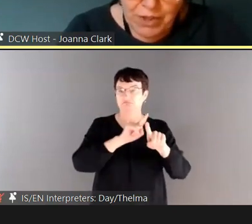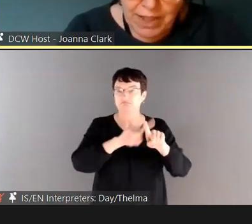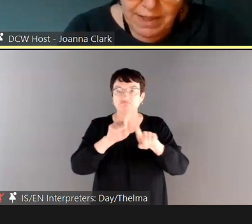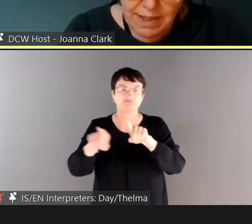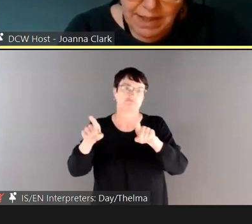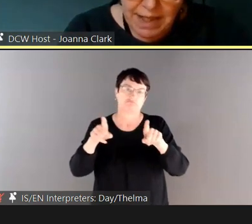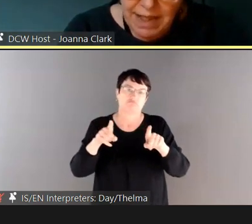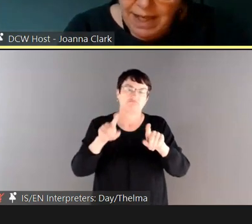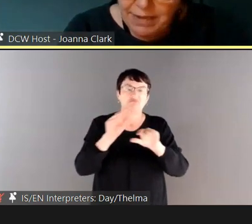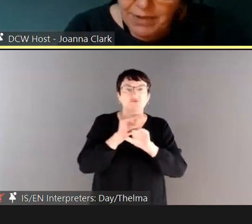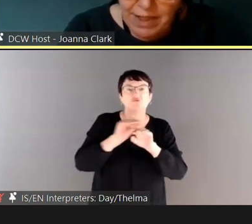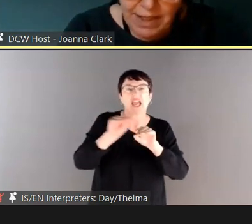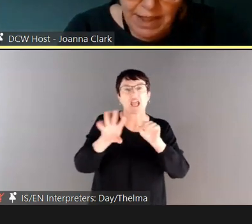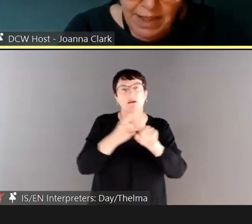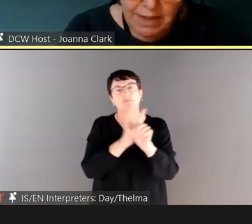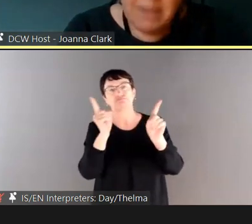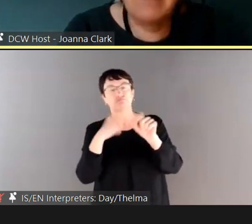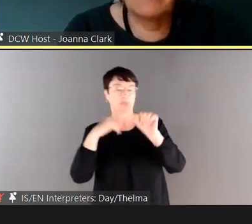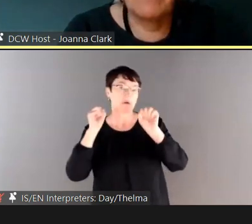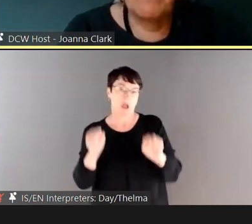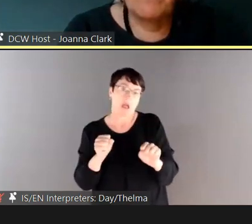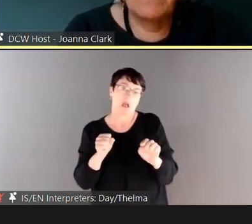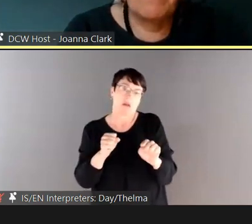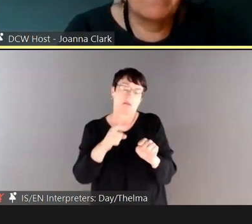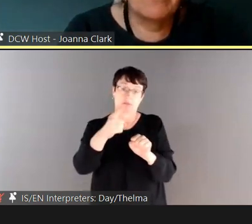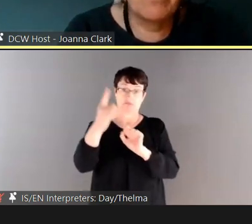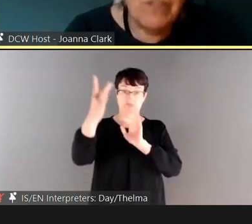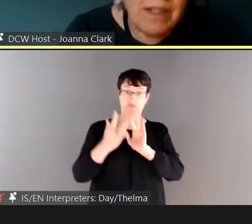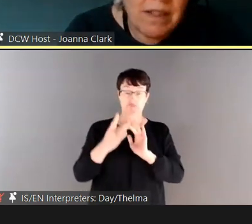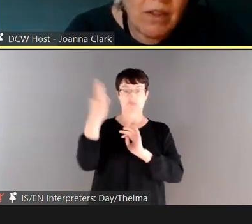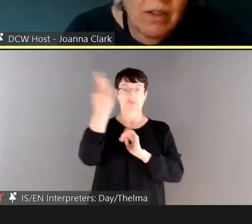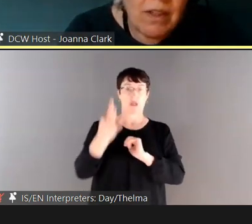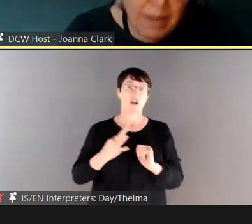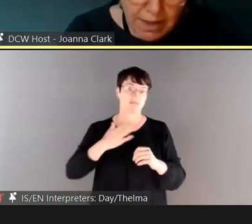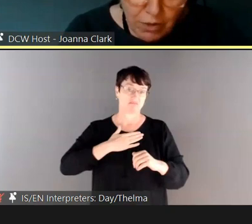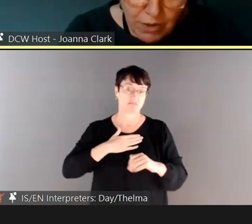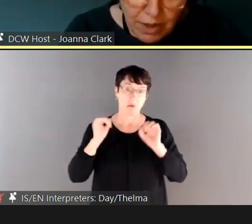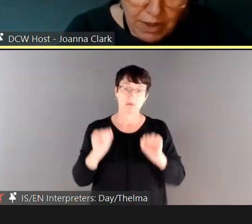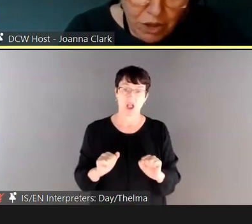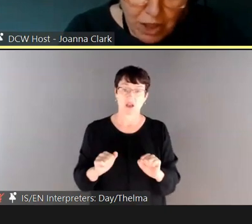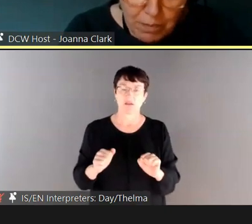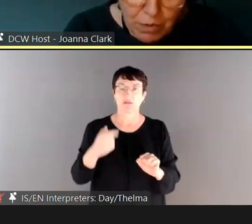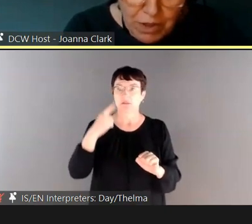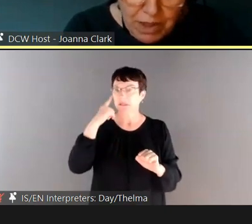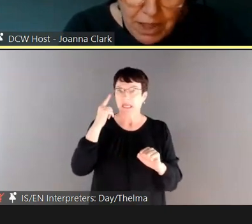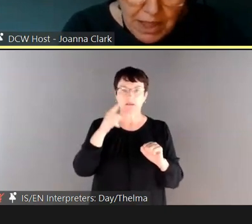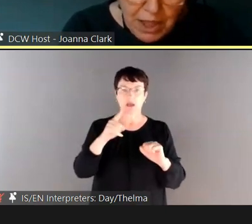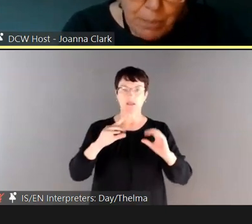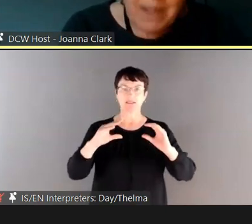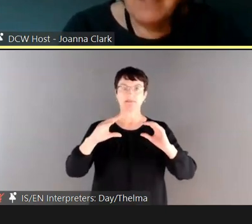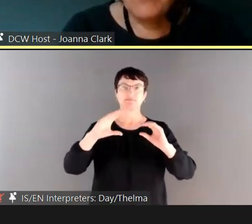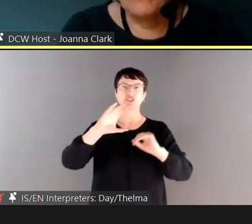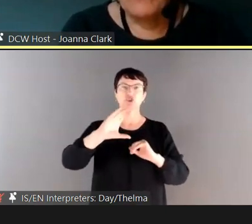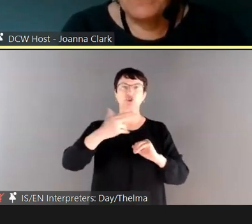to contact us, and the email to contact us on, I think, is on the chat box.